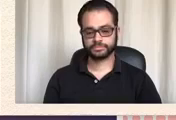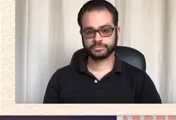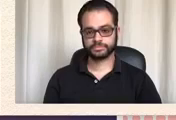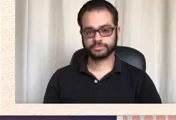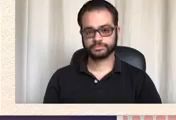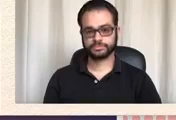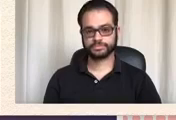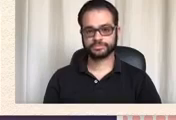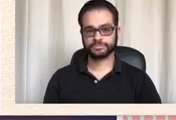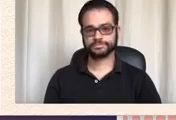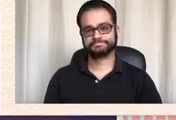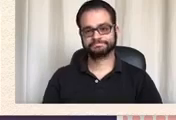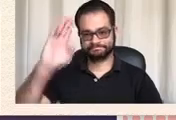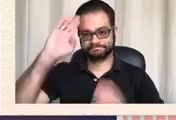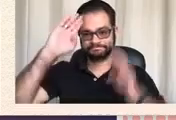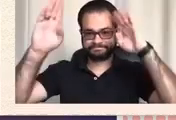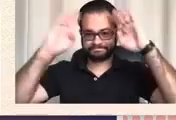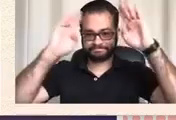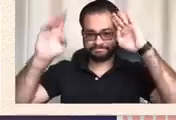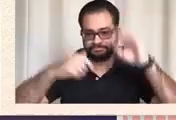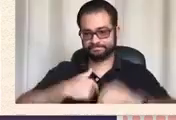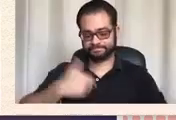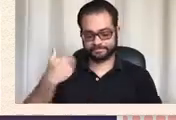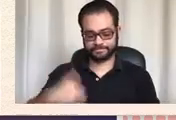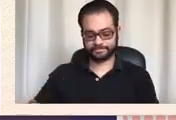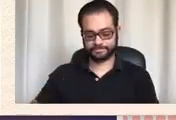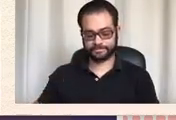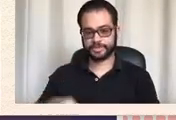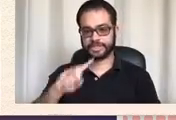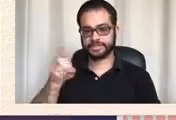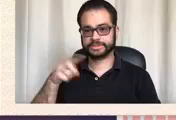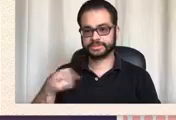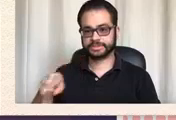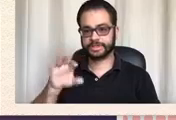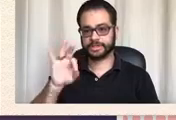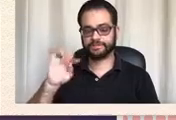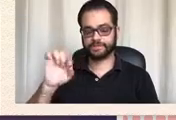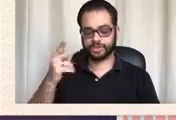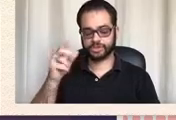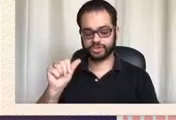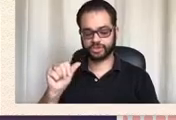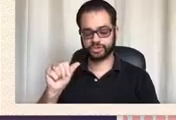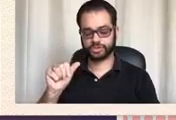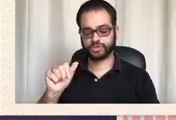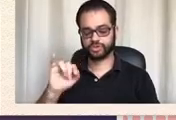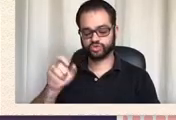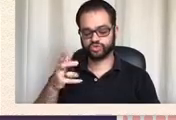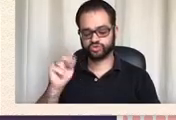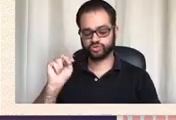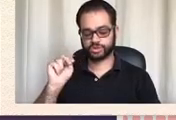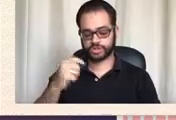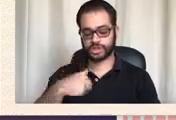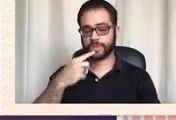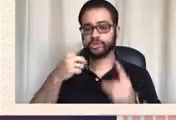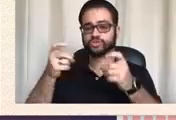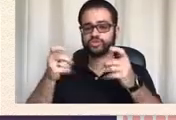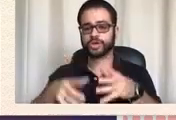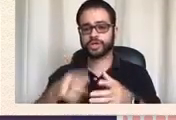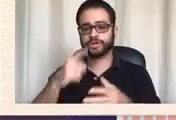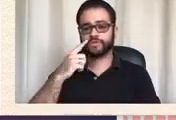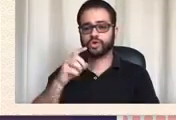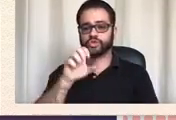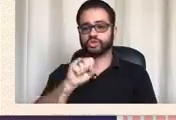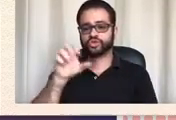Greetings. My name is Z. Felicia Jordan, and I'm the Director of Social Security Representative Payee Program at Disability